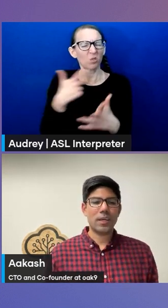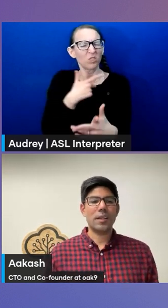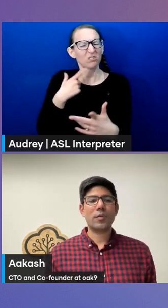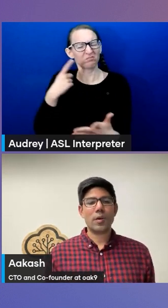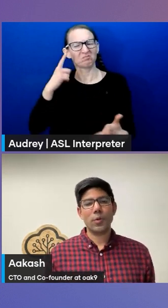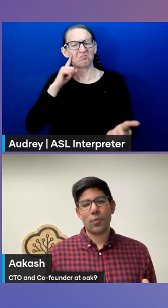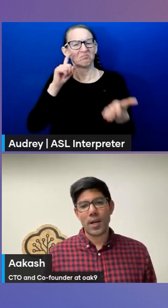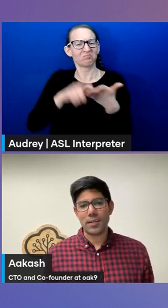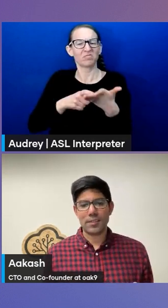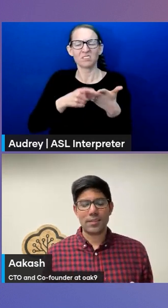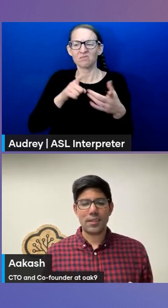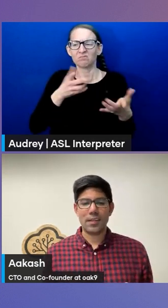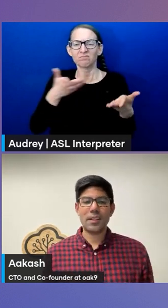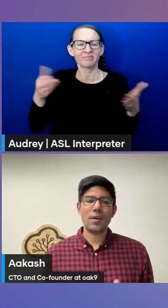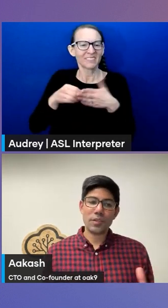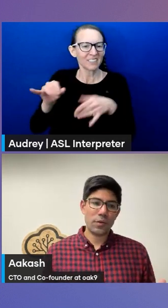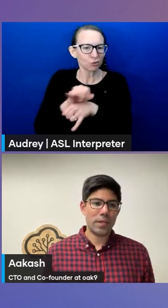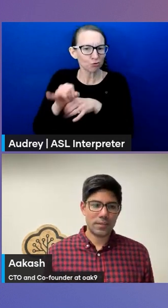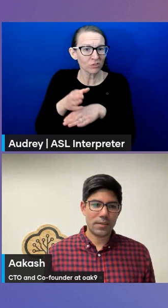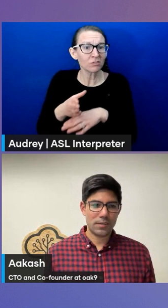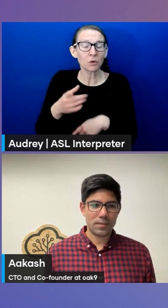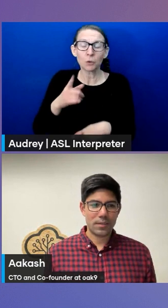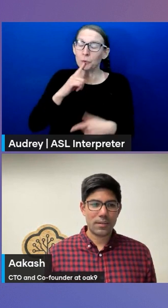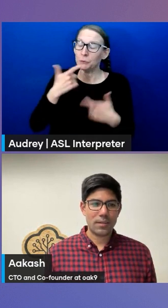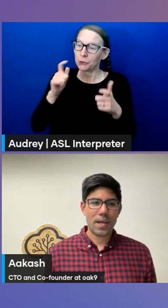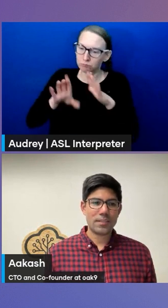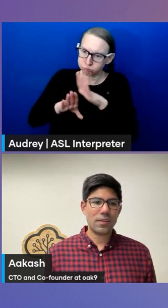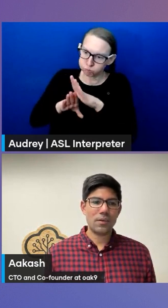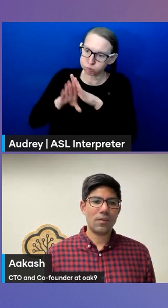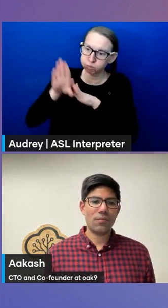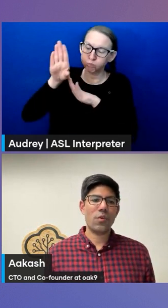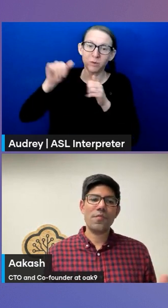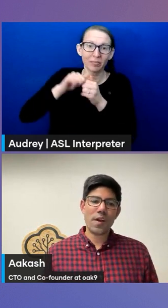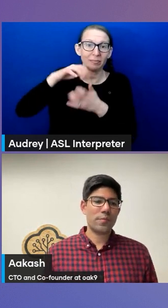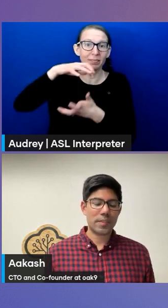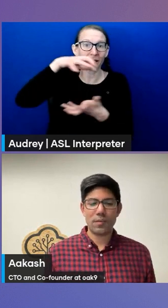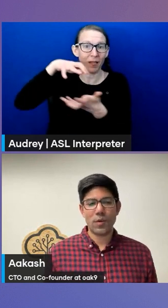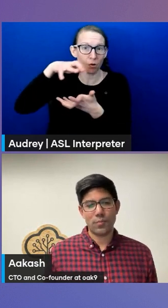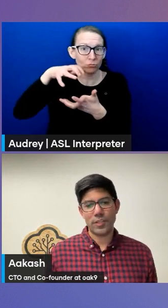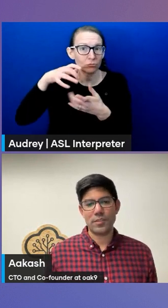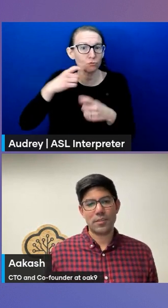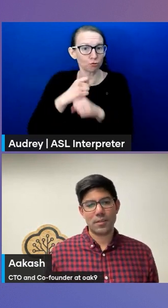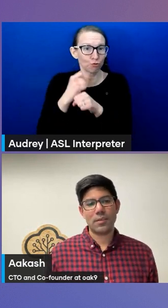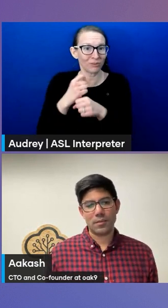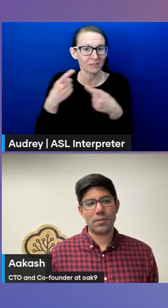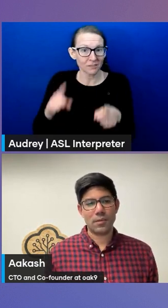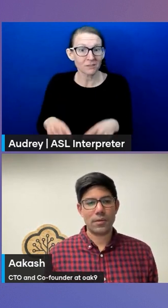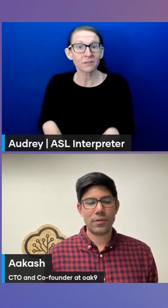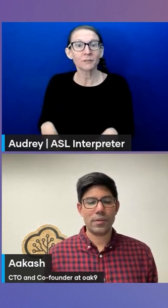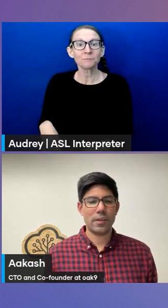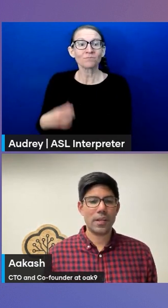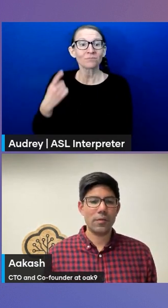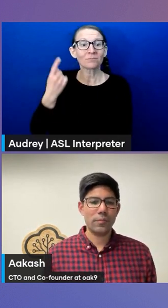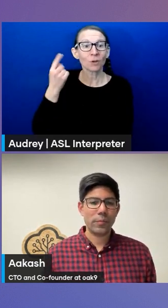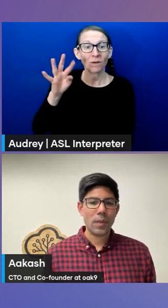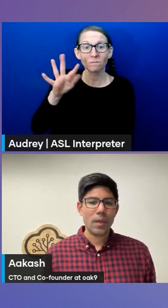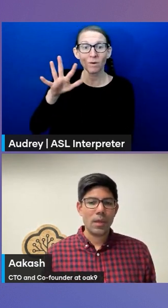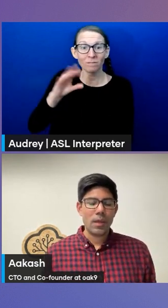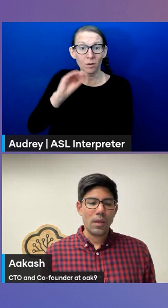are seeing an incredible rise in cloud security incidents. Last year, 45% of all breaches occurred in the